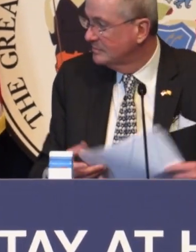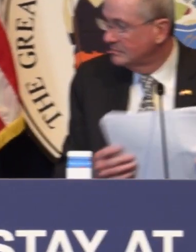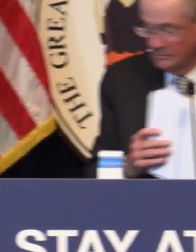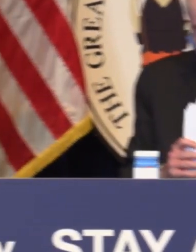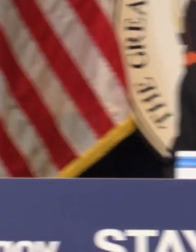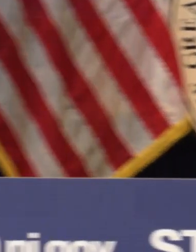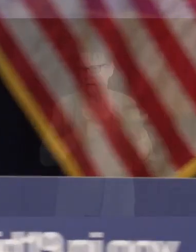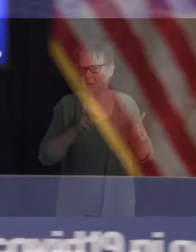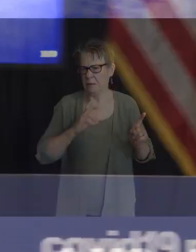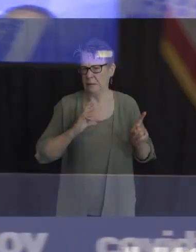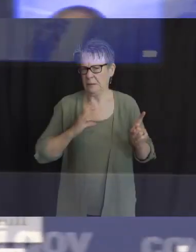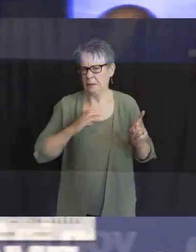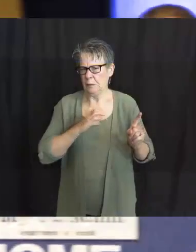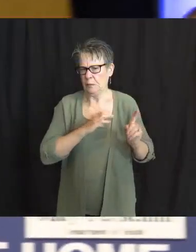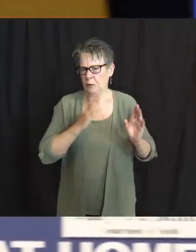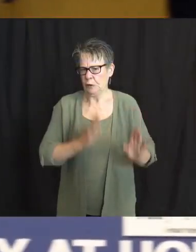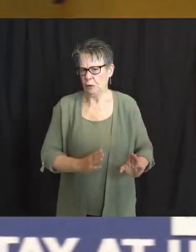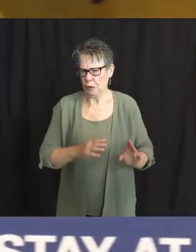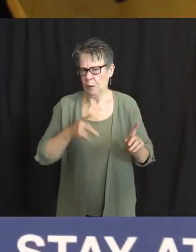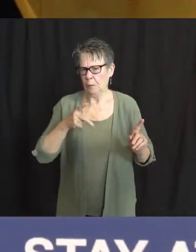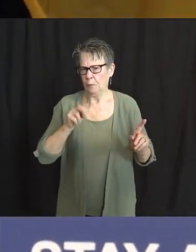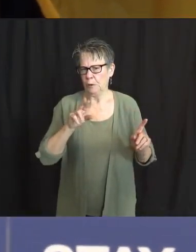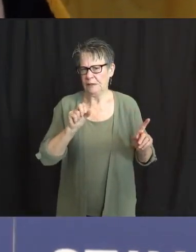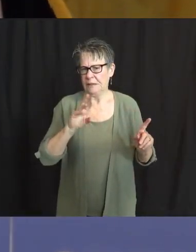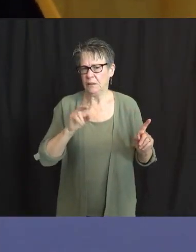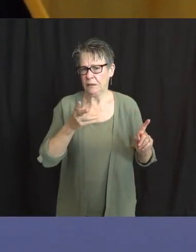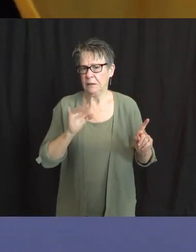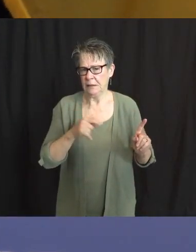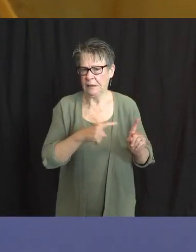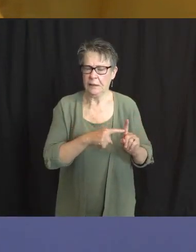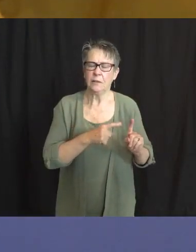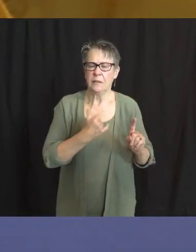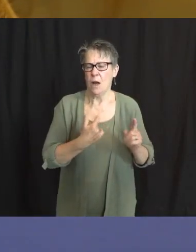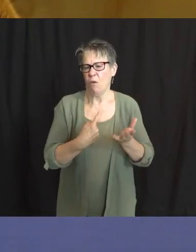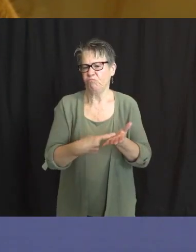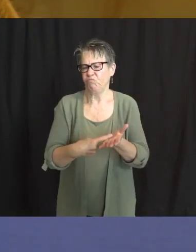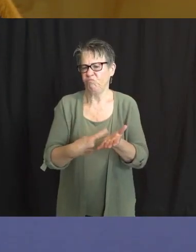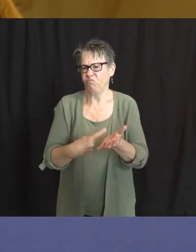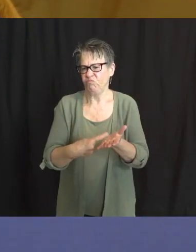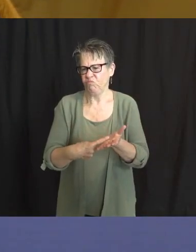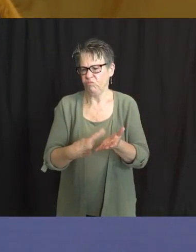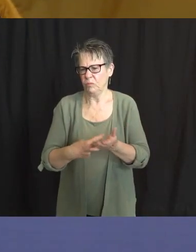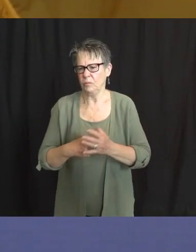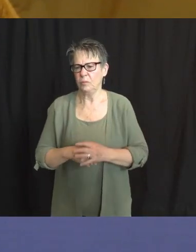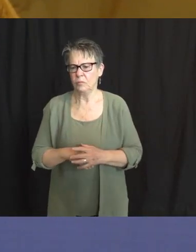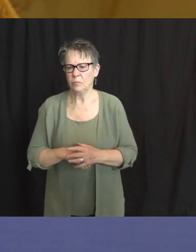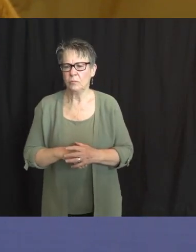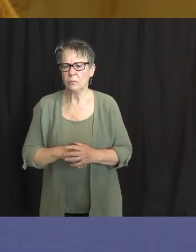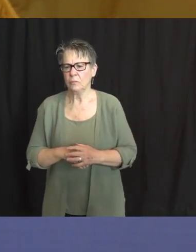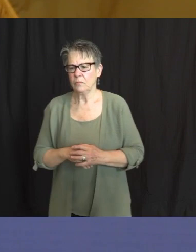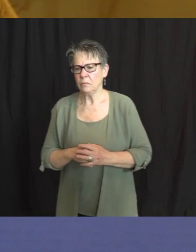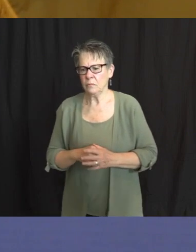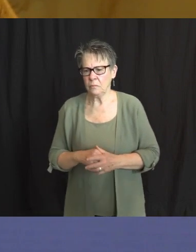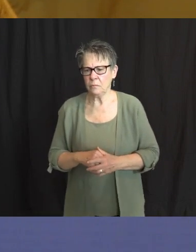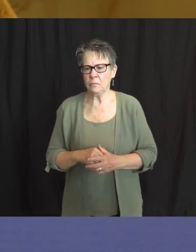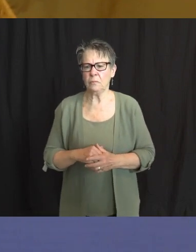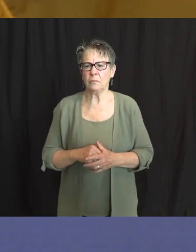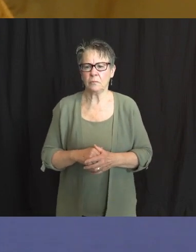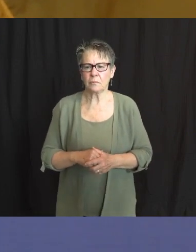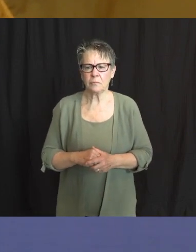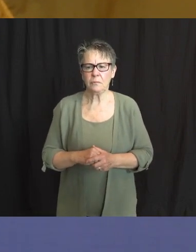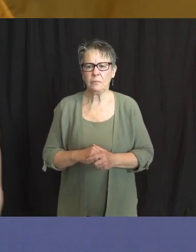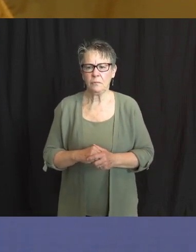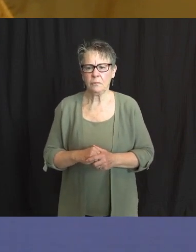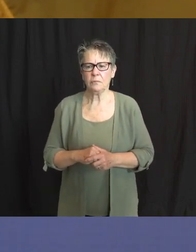Thank you, Governor. Good afternoon. Today, the department is releasing guidance for hospitals and ambulatory surgery